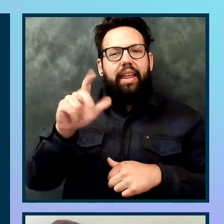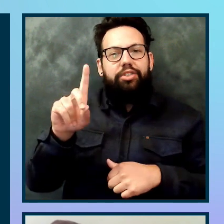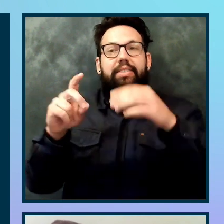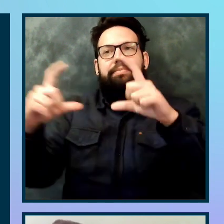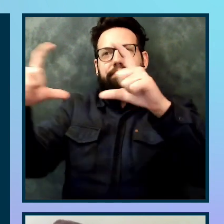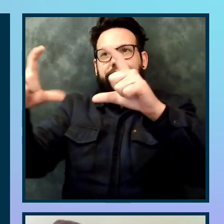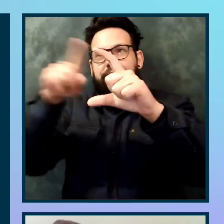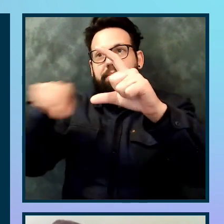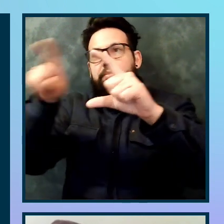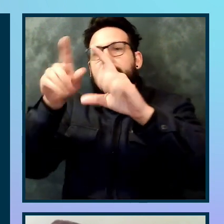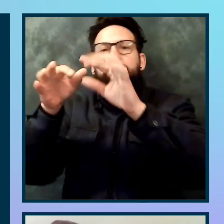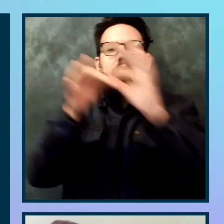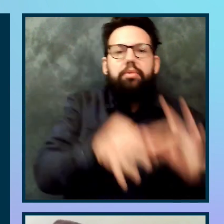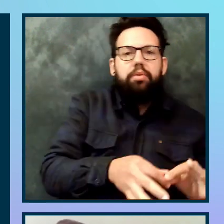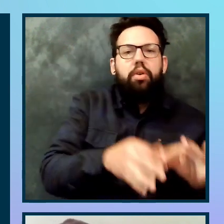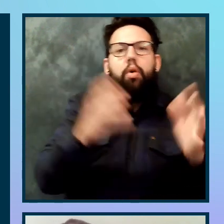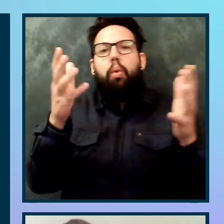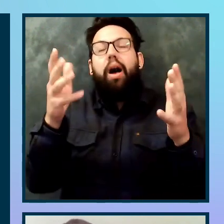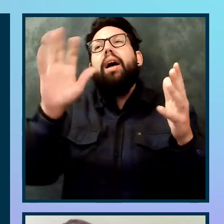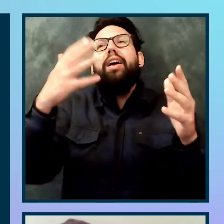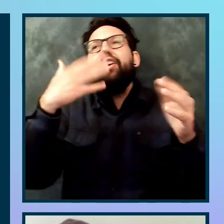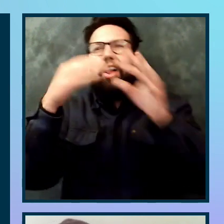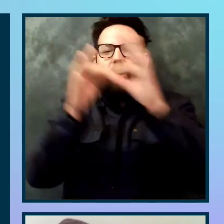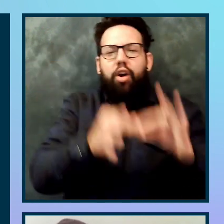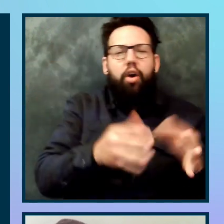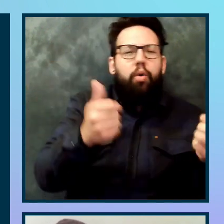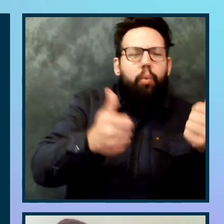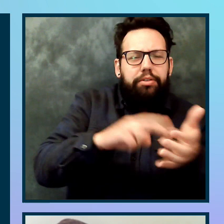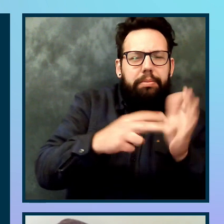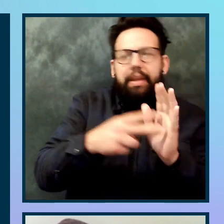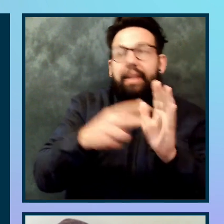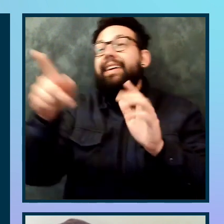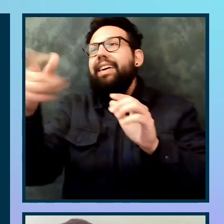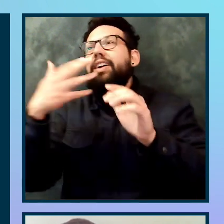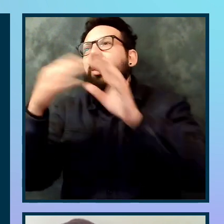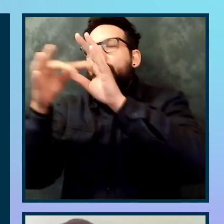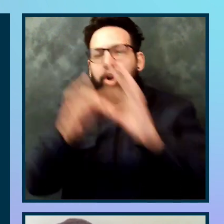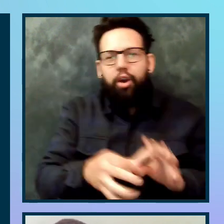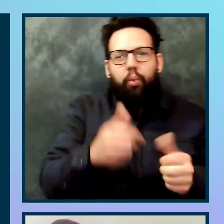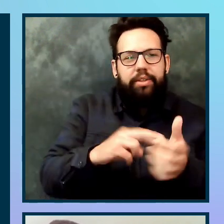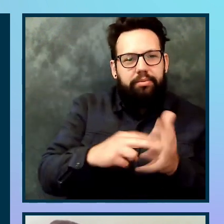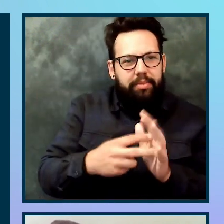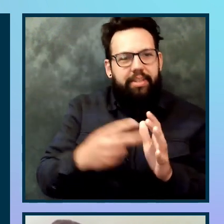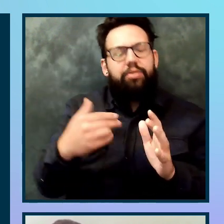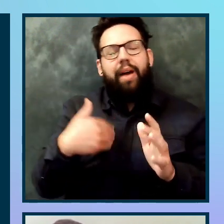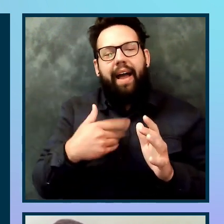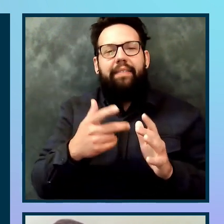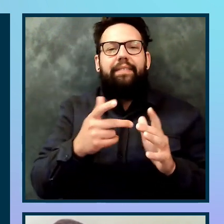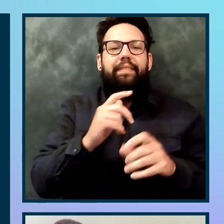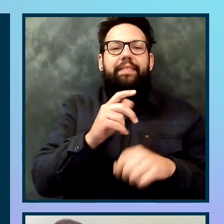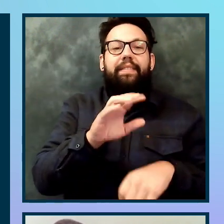legend tells the screen reader what this group corresponds to. So starting from the top, we have our field set, we have a legend, and then we have an input.